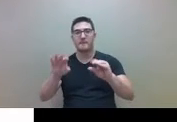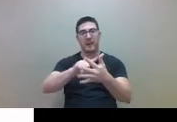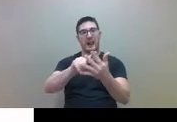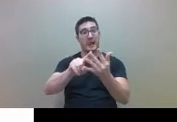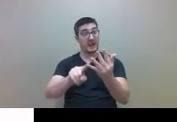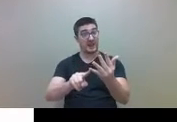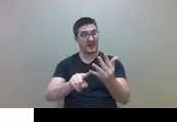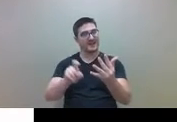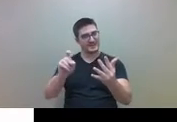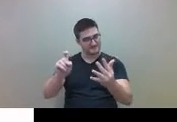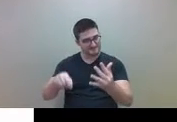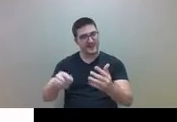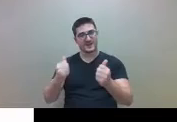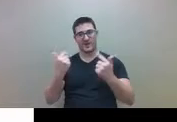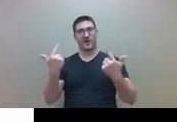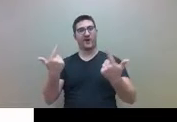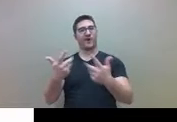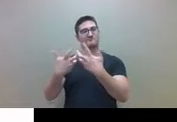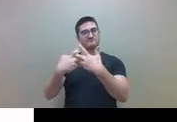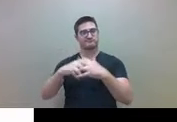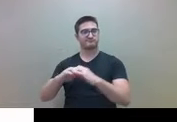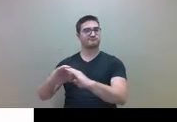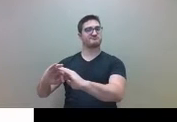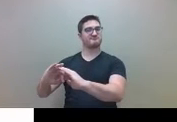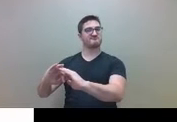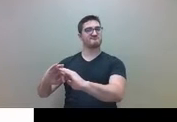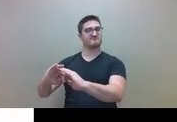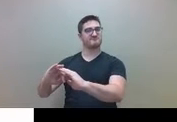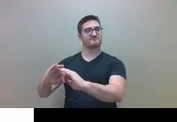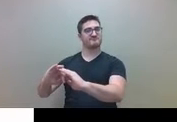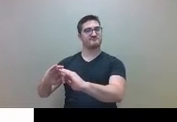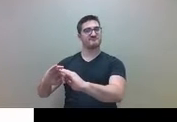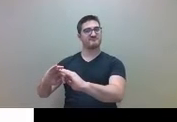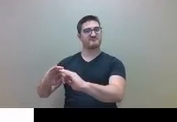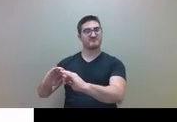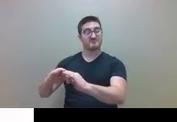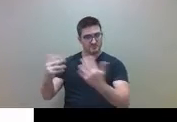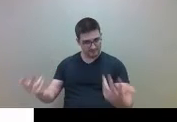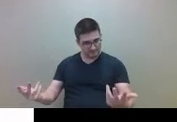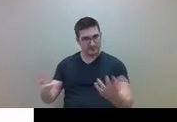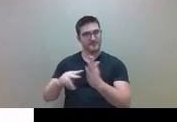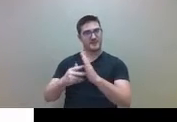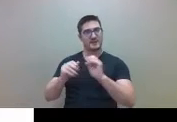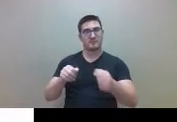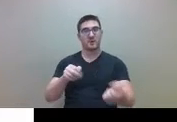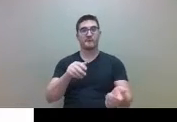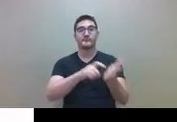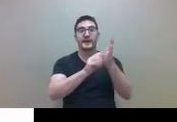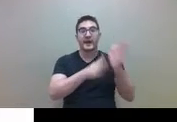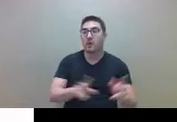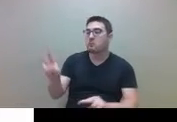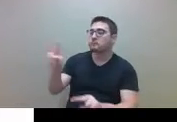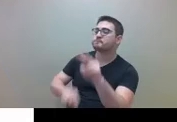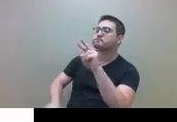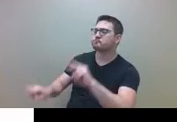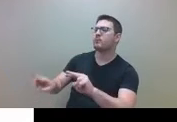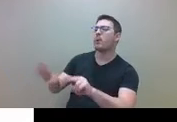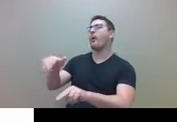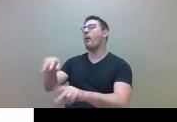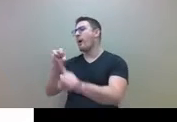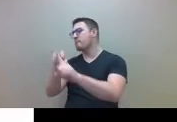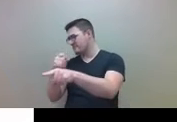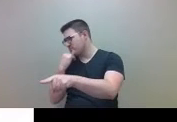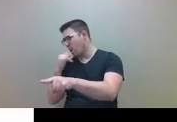often to make sure that things are running, and it has to be inspected. So it's the same kind